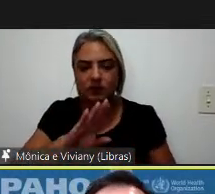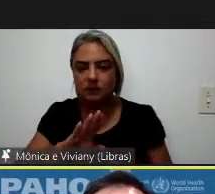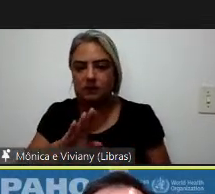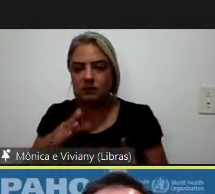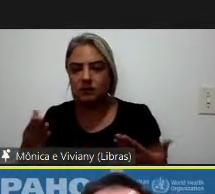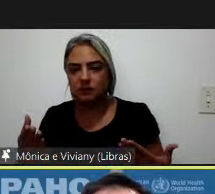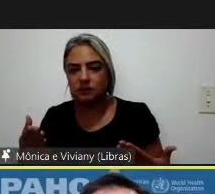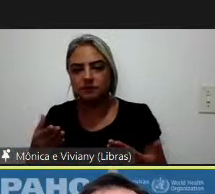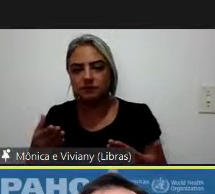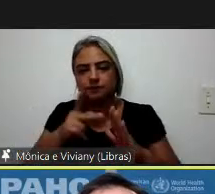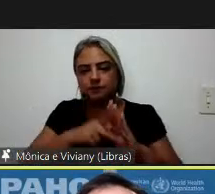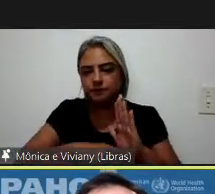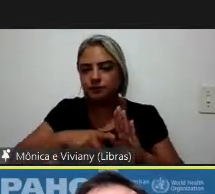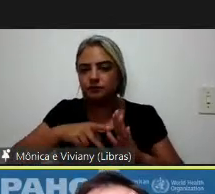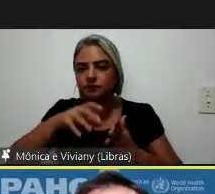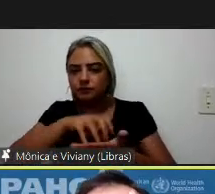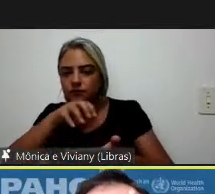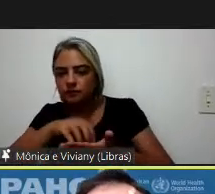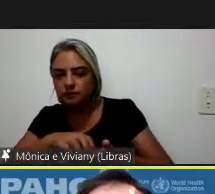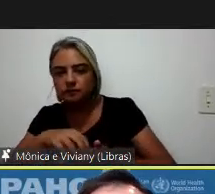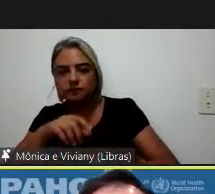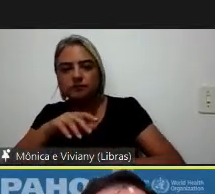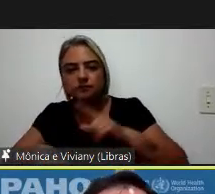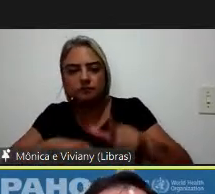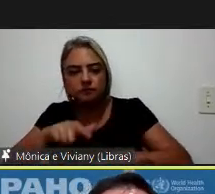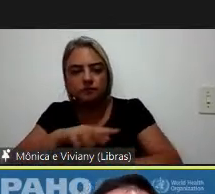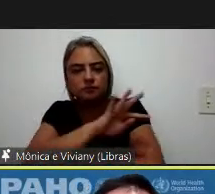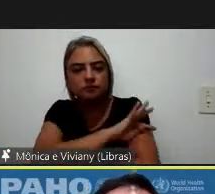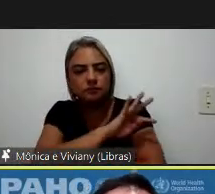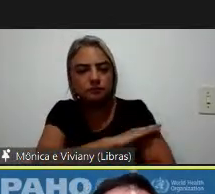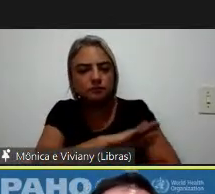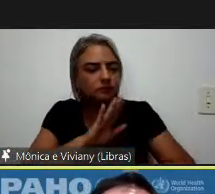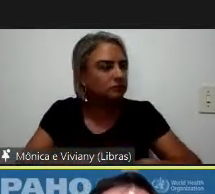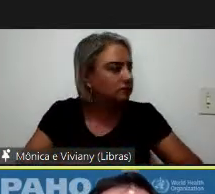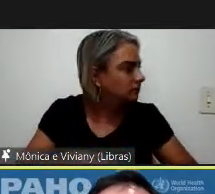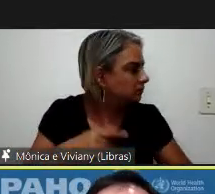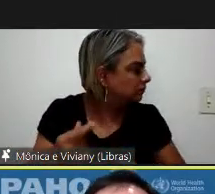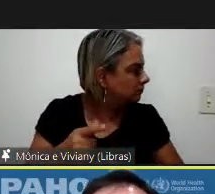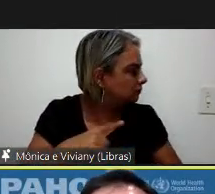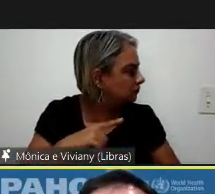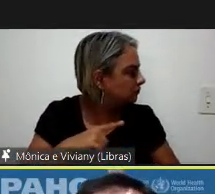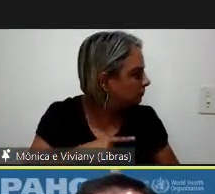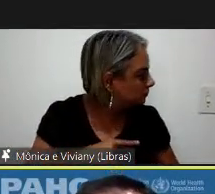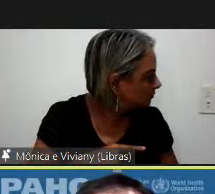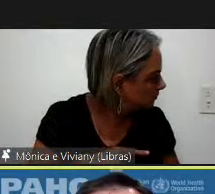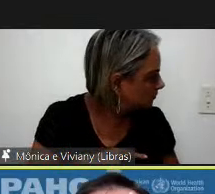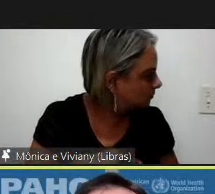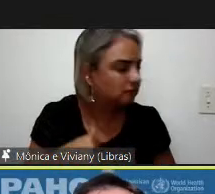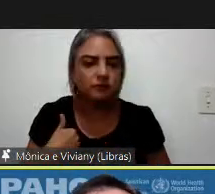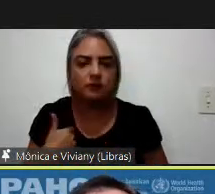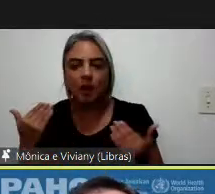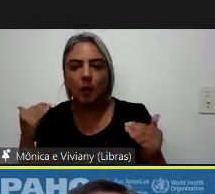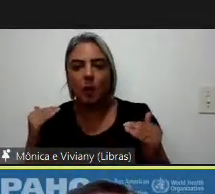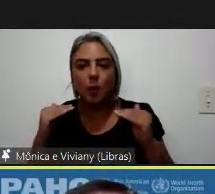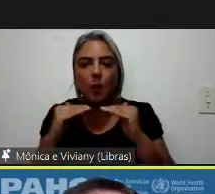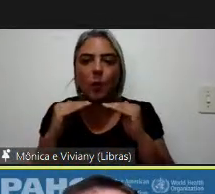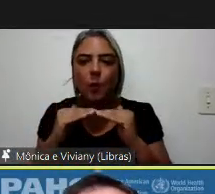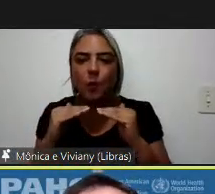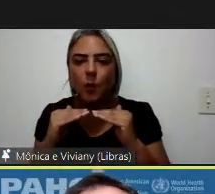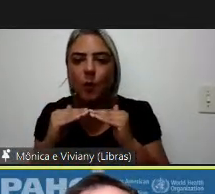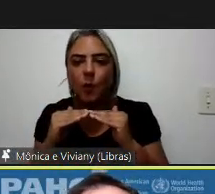to advance in the establishment of groups, projects and more groups that are each time there is